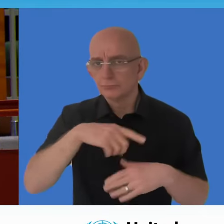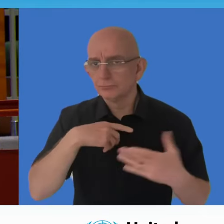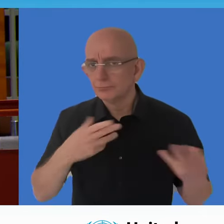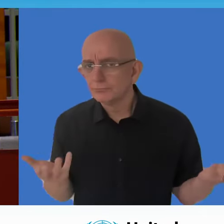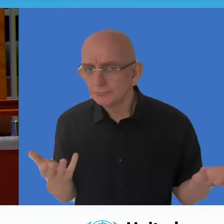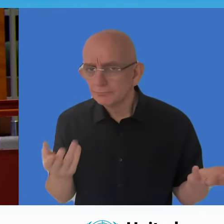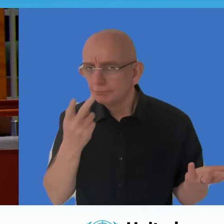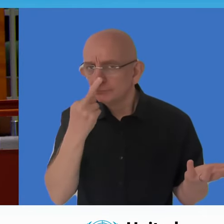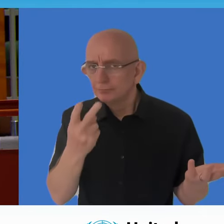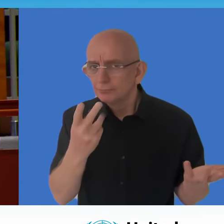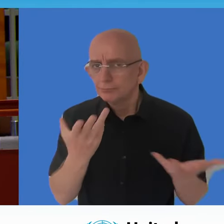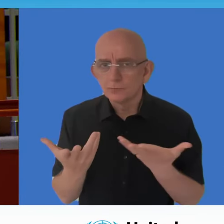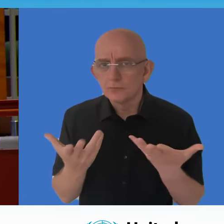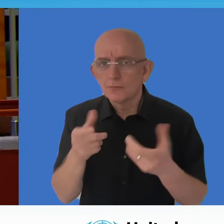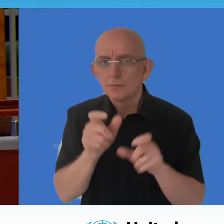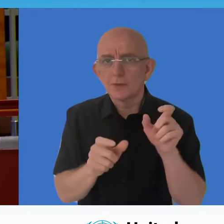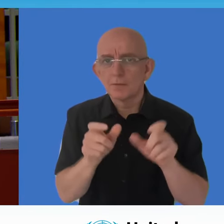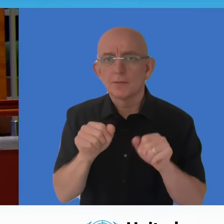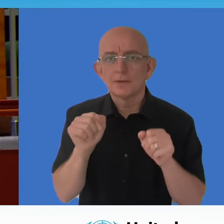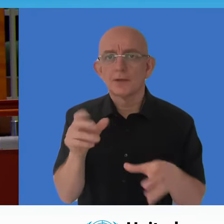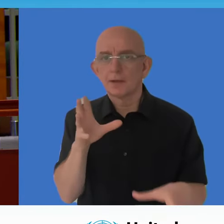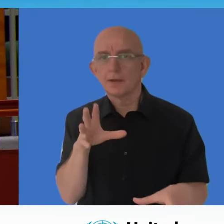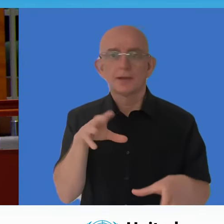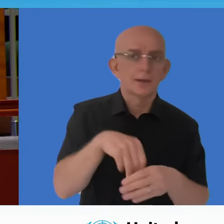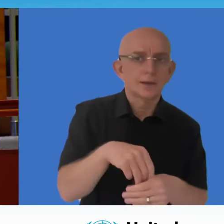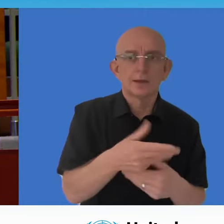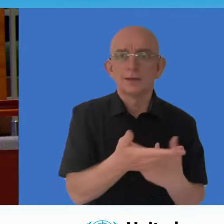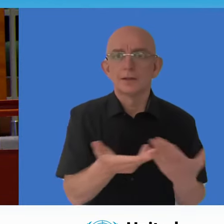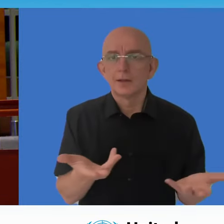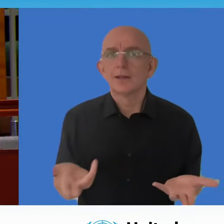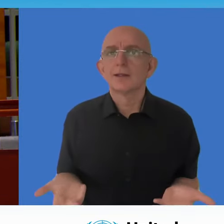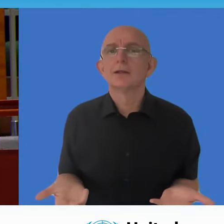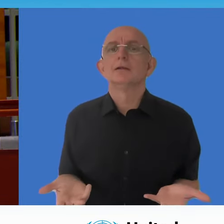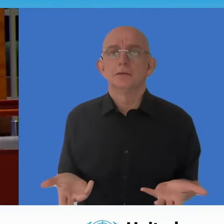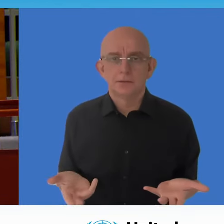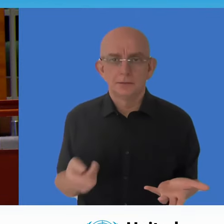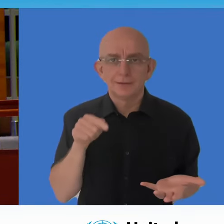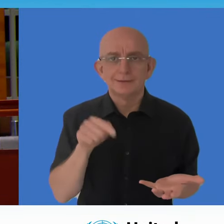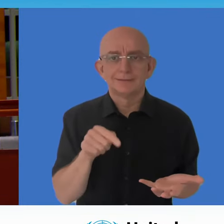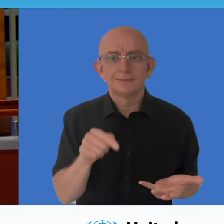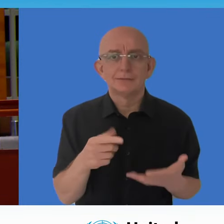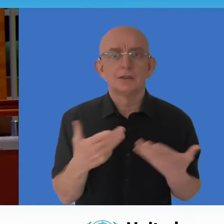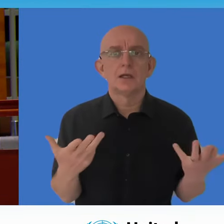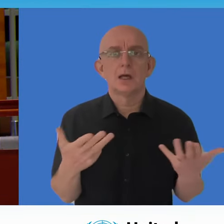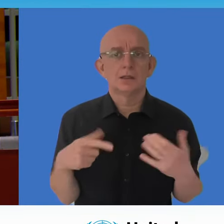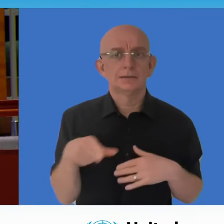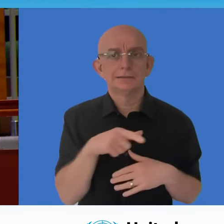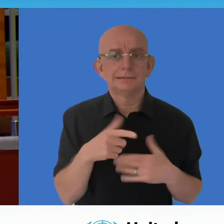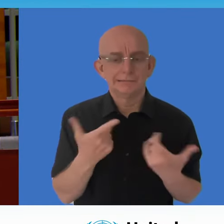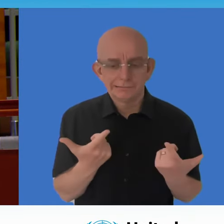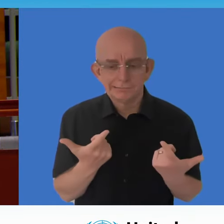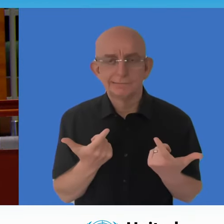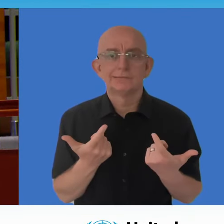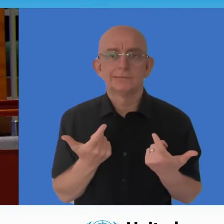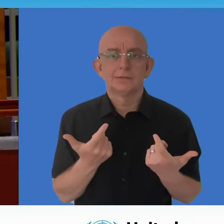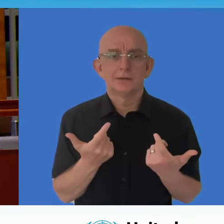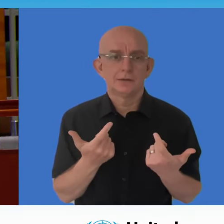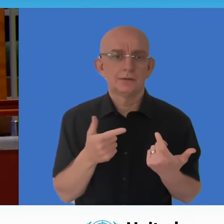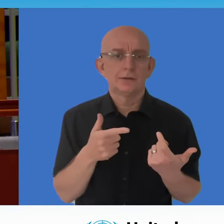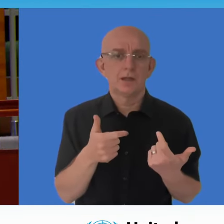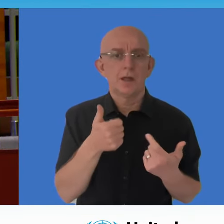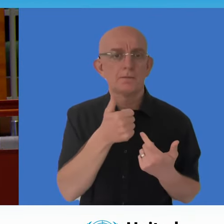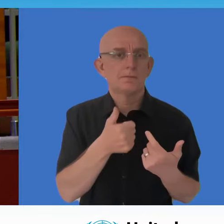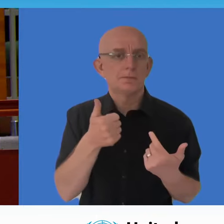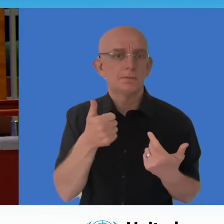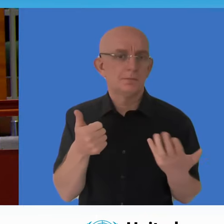participate in these things. And one of these is period poverty. We cannot successfully eradicate poverty without solving period poverty. It